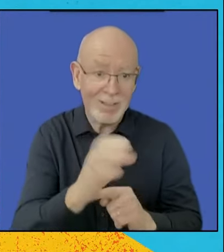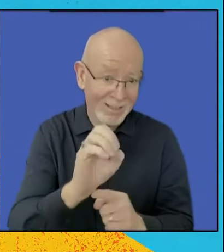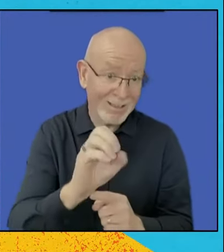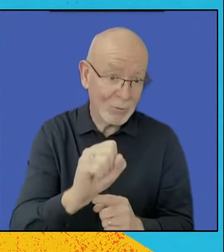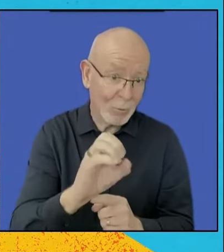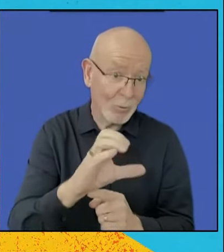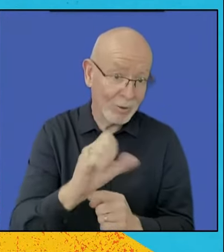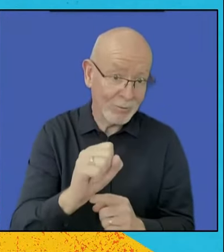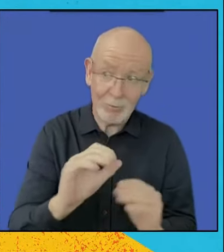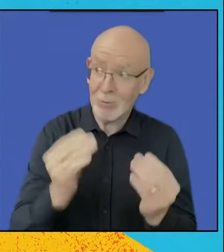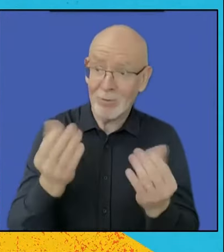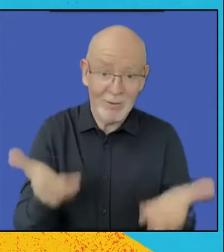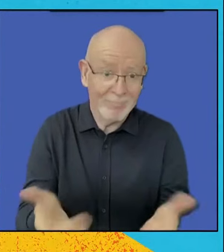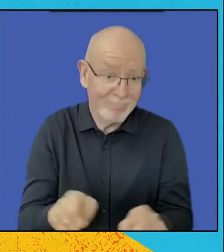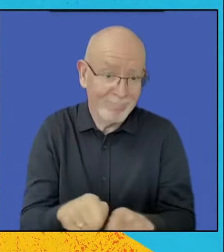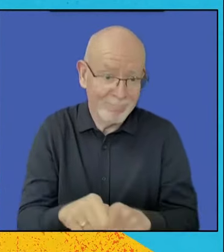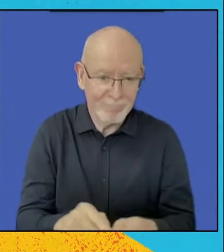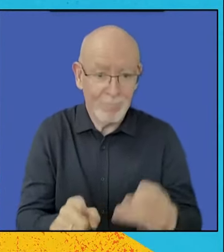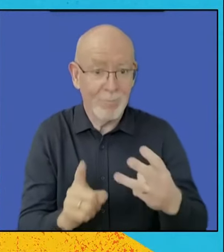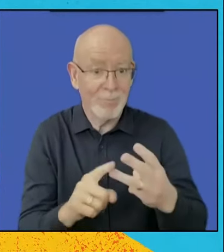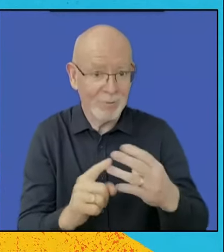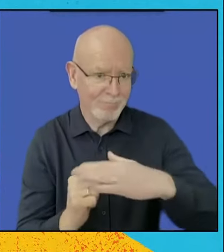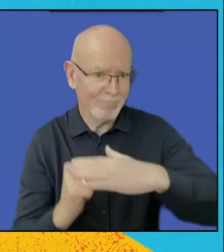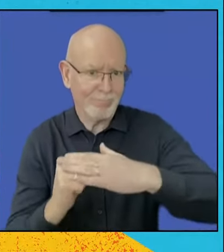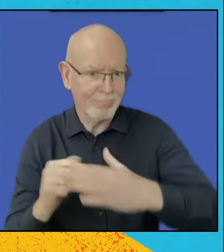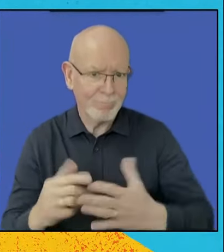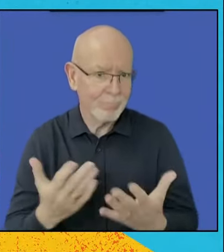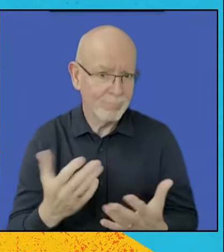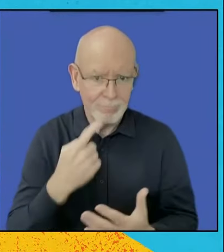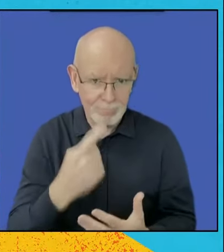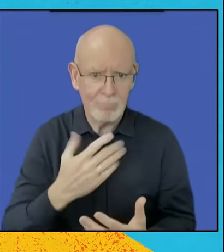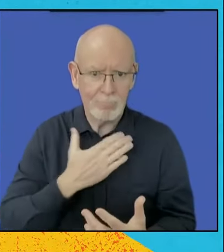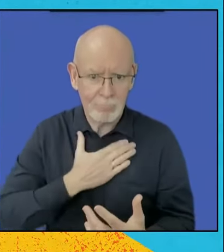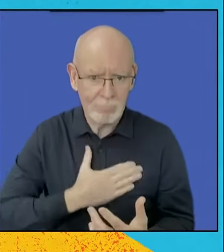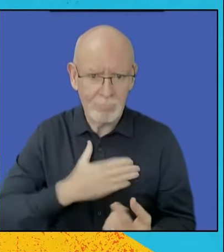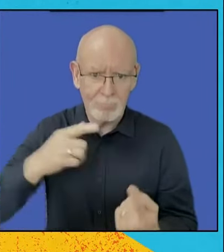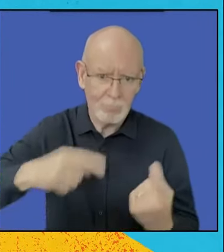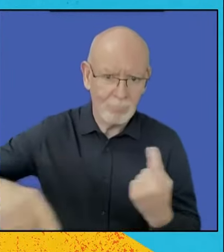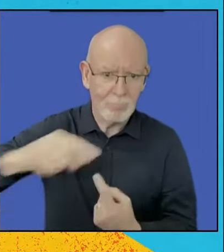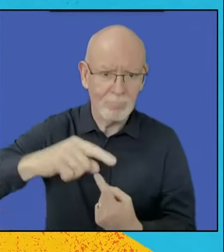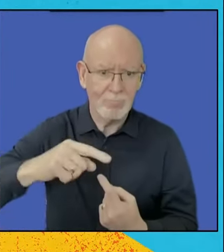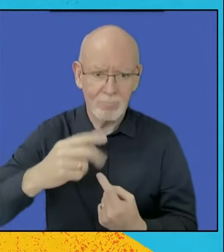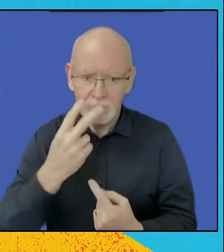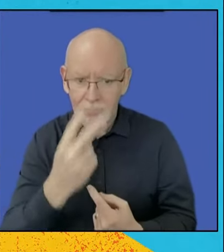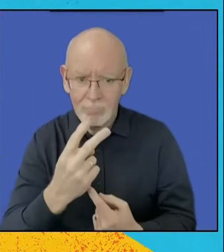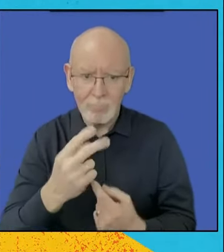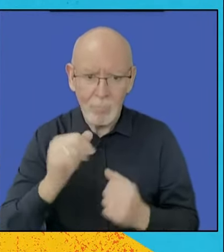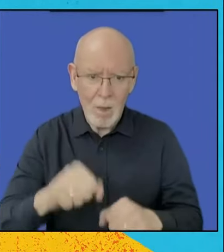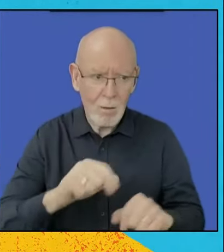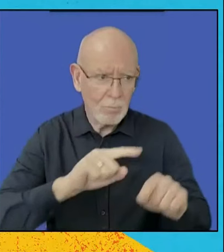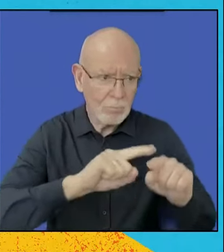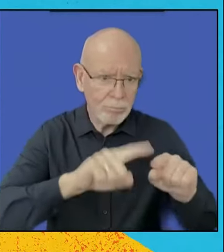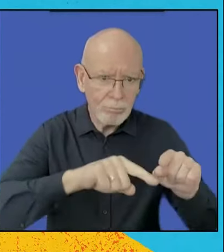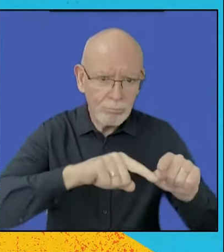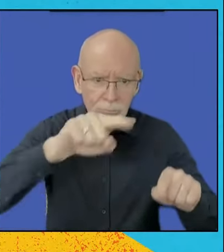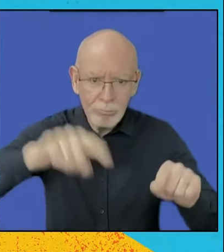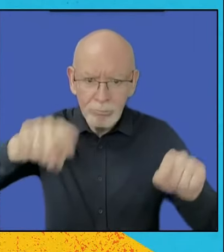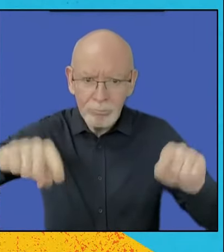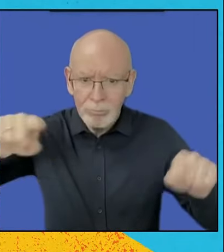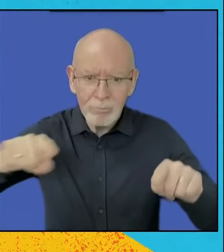innovations, and talents in the preparations for September's SDG Summit. The summit must become a turning point in the race towards